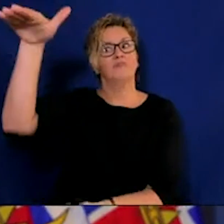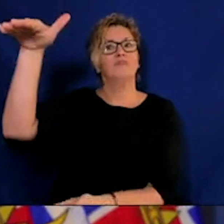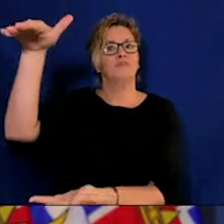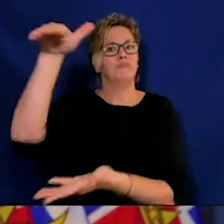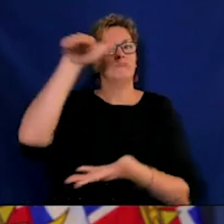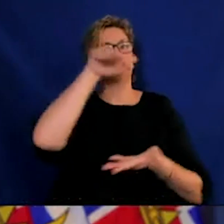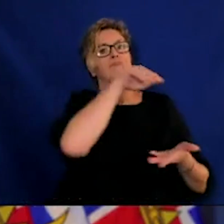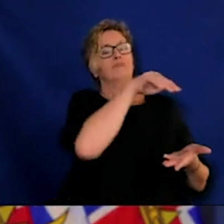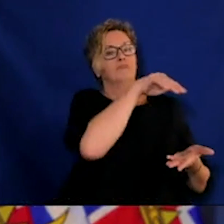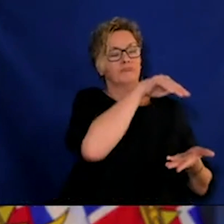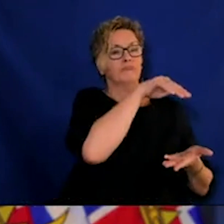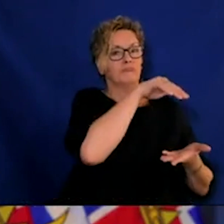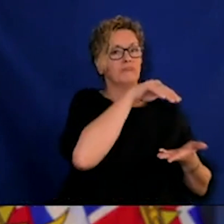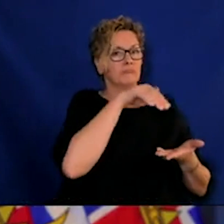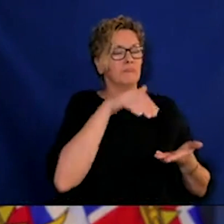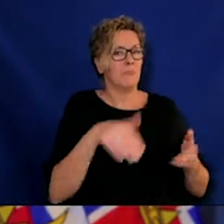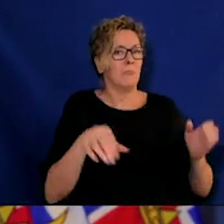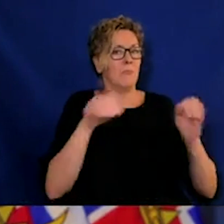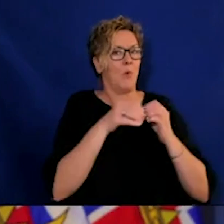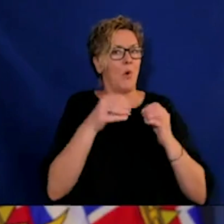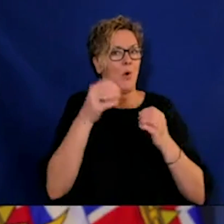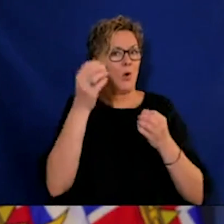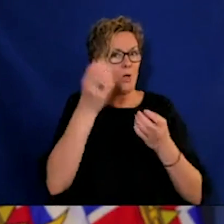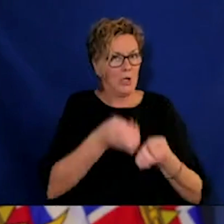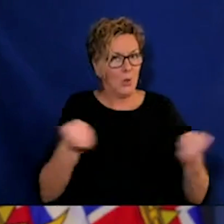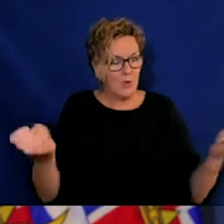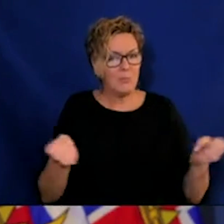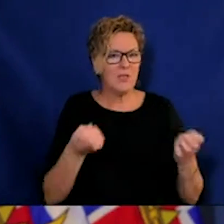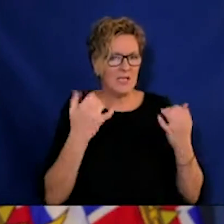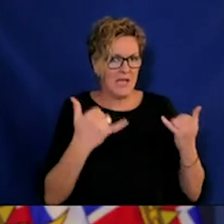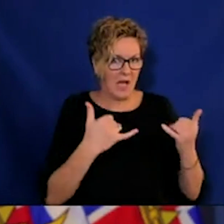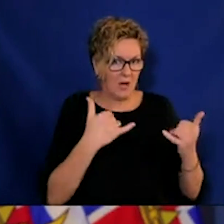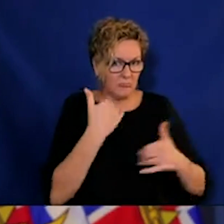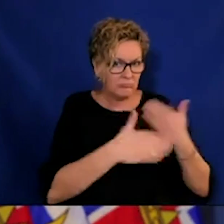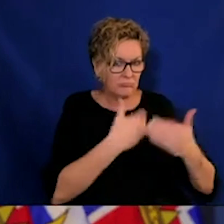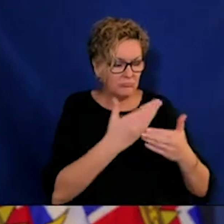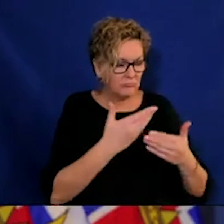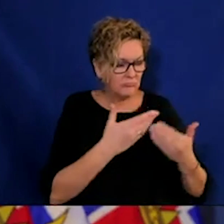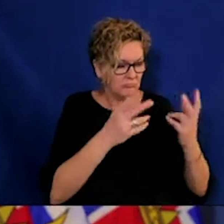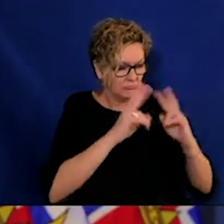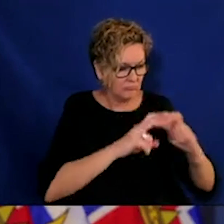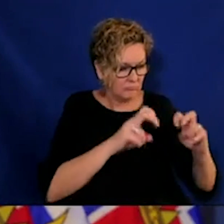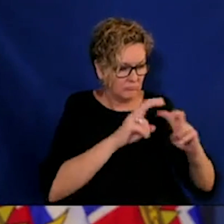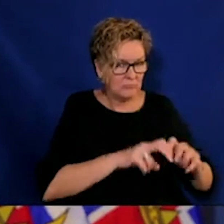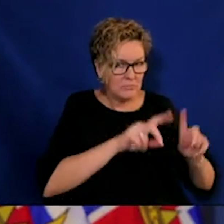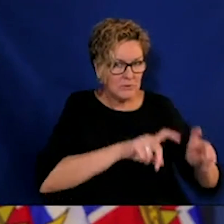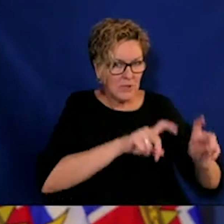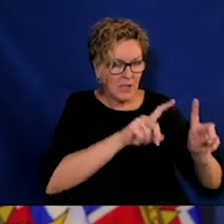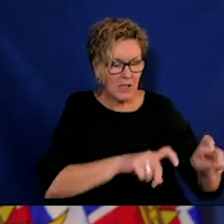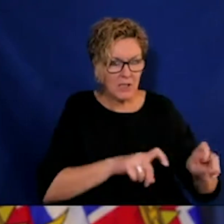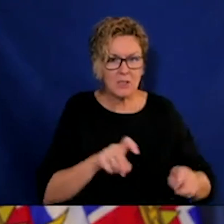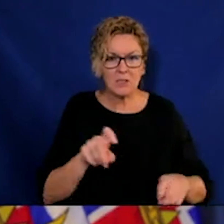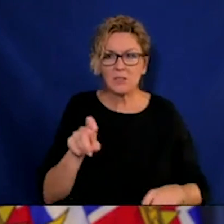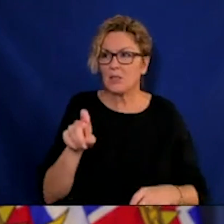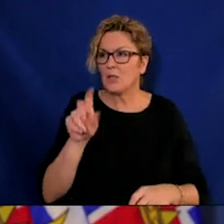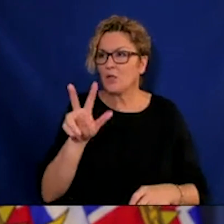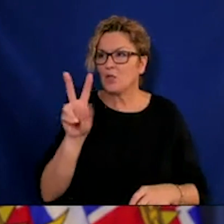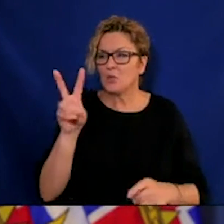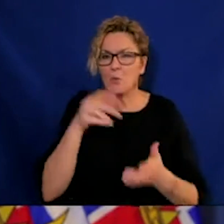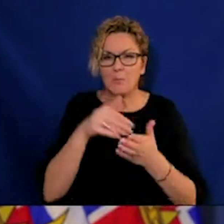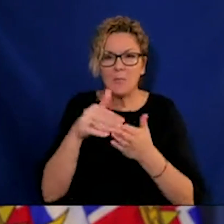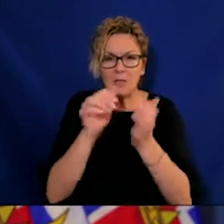is being processed into inventory and tested now. That includes 43.2 million pairs of